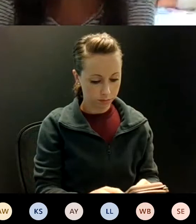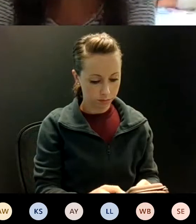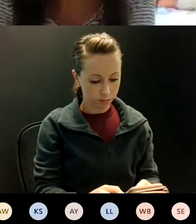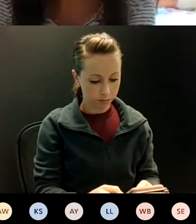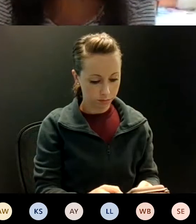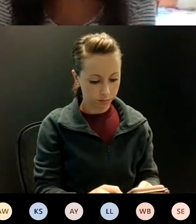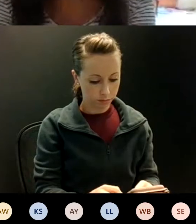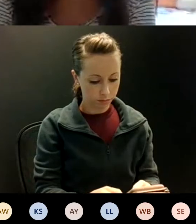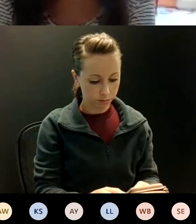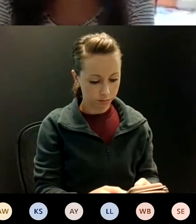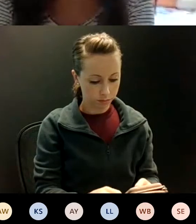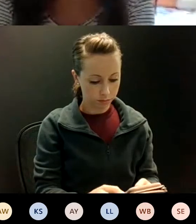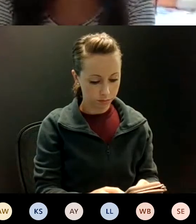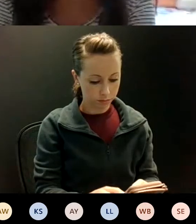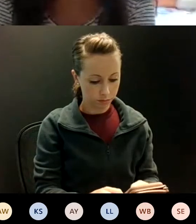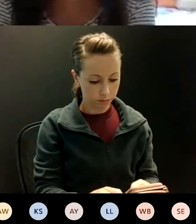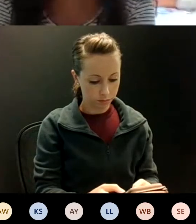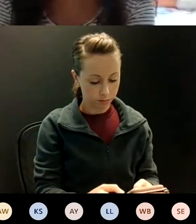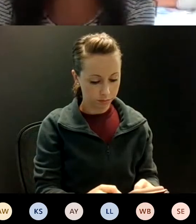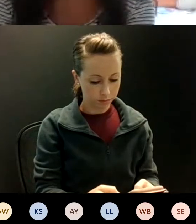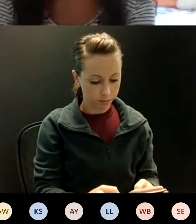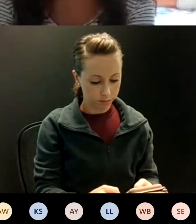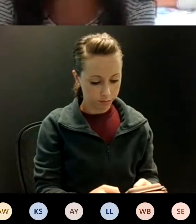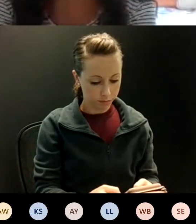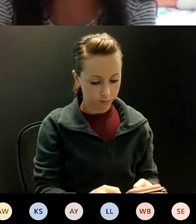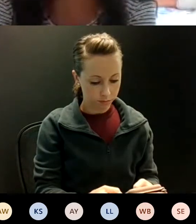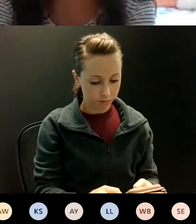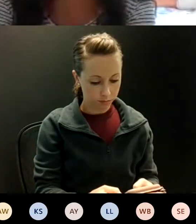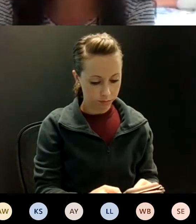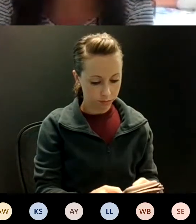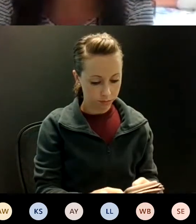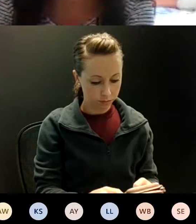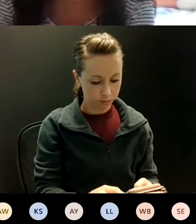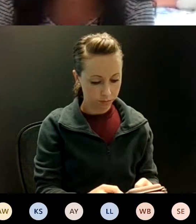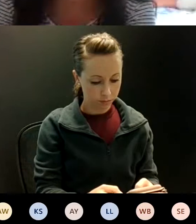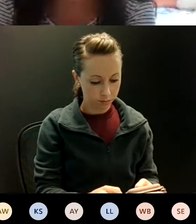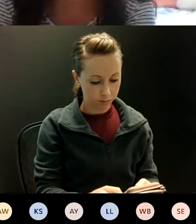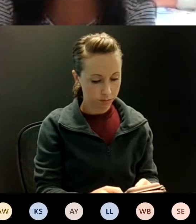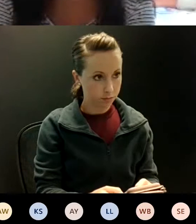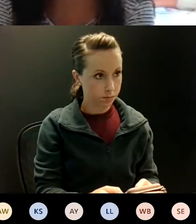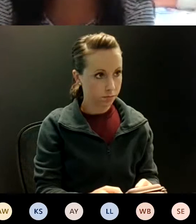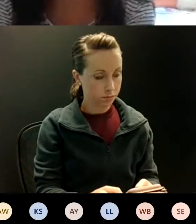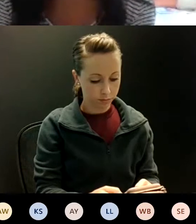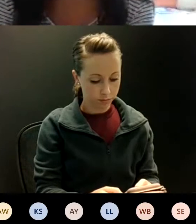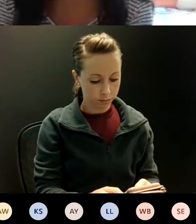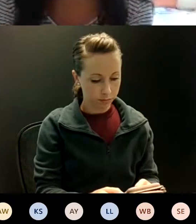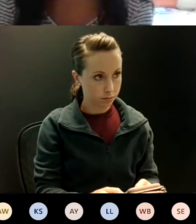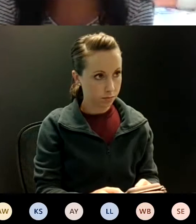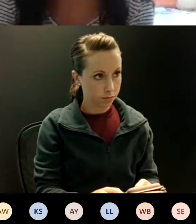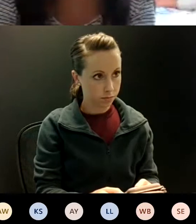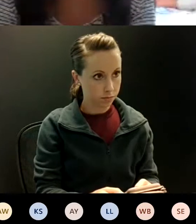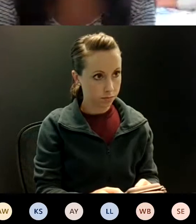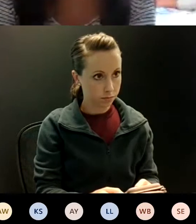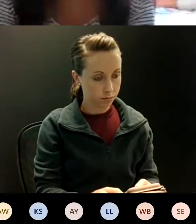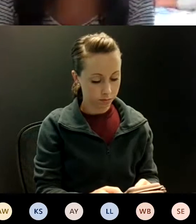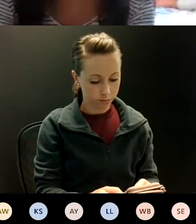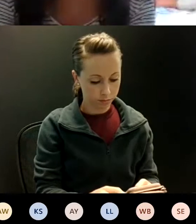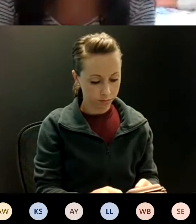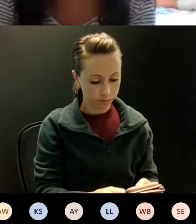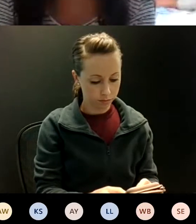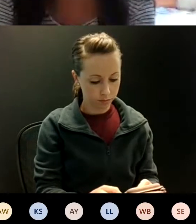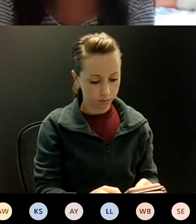also there was like a lack of uniformity between what my teachers used, because some used Google Meets, some used Google Classroom, some used Microsoft, and